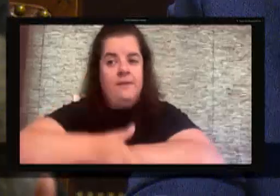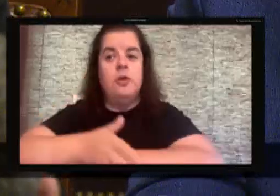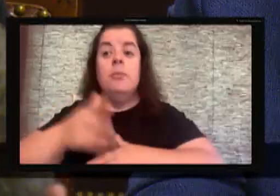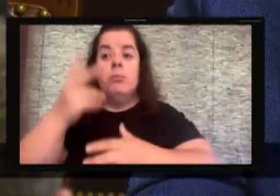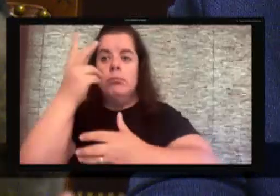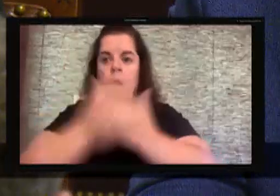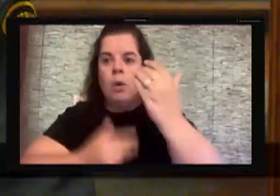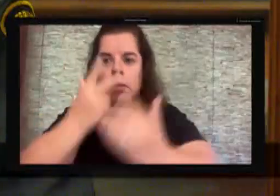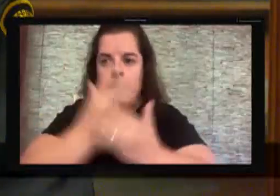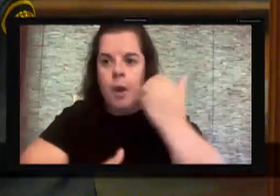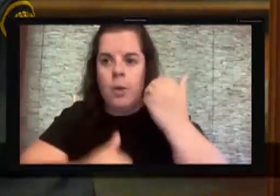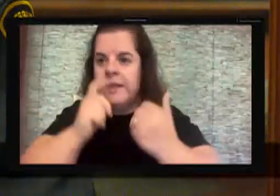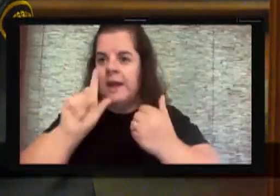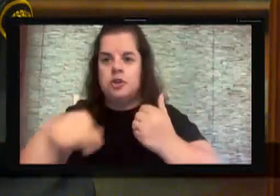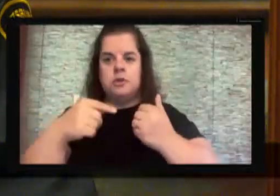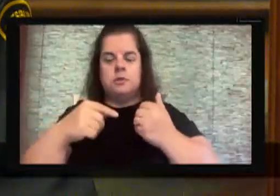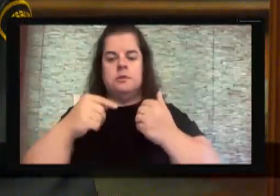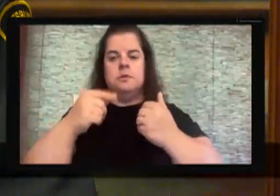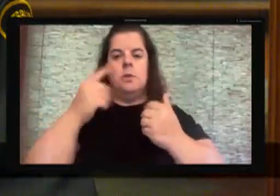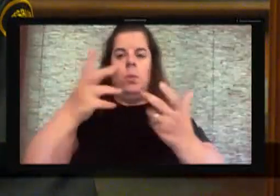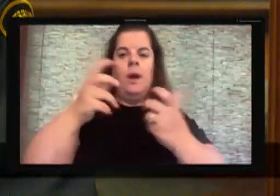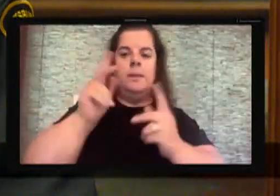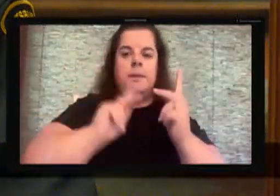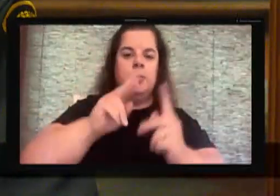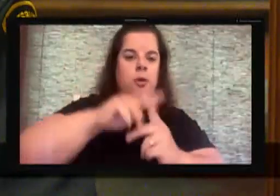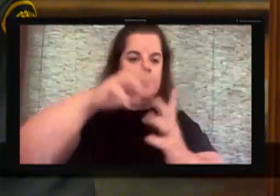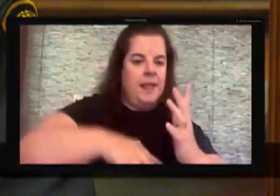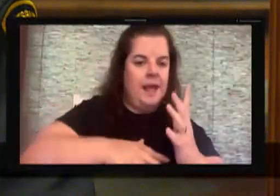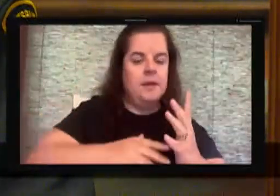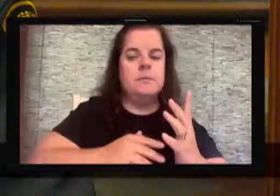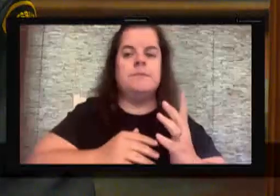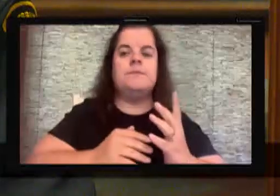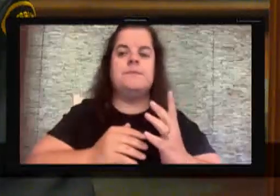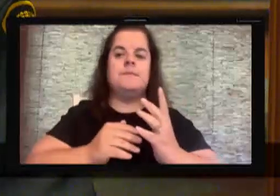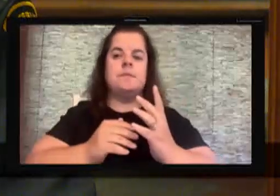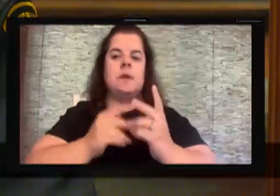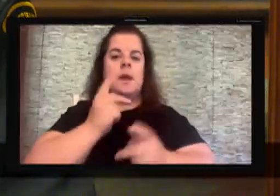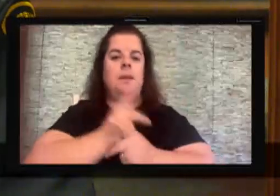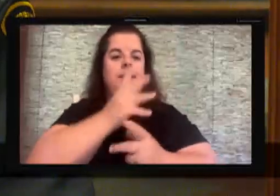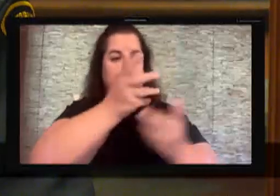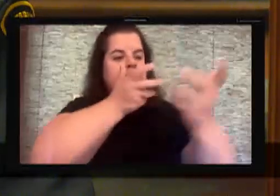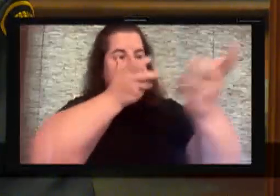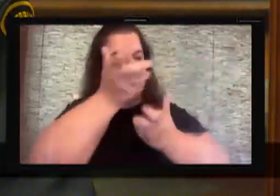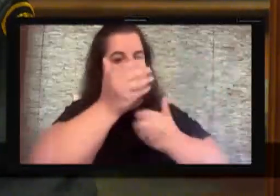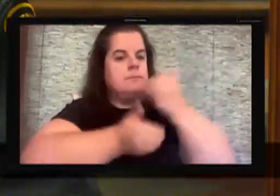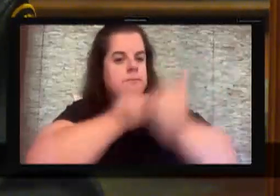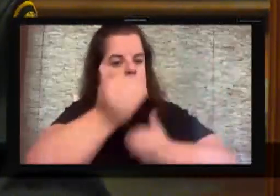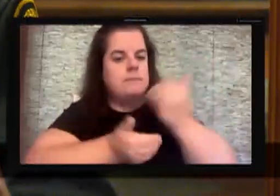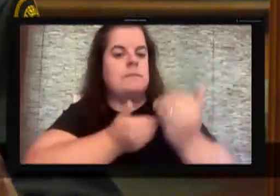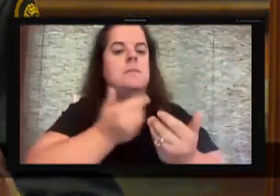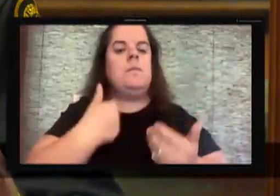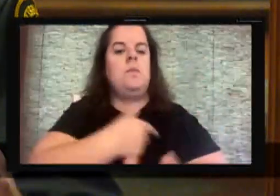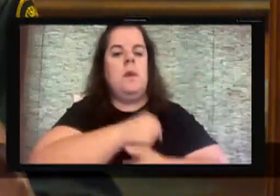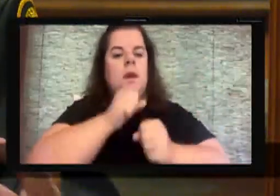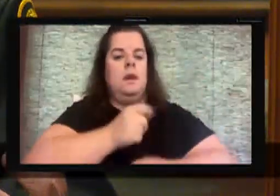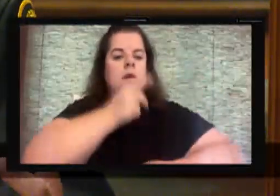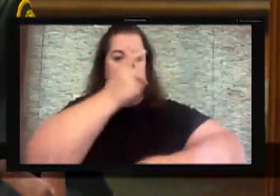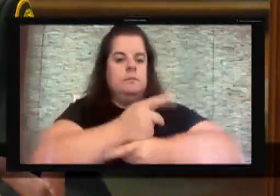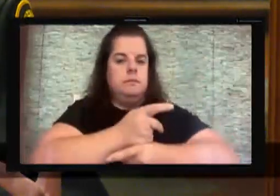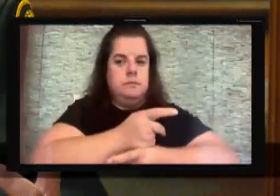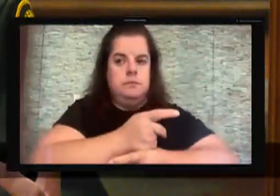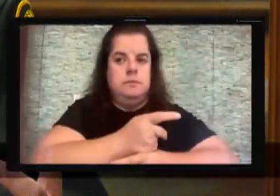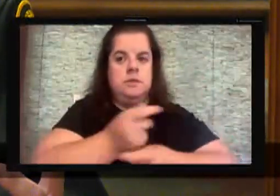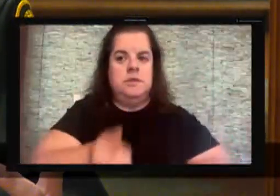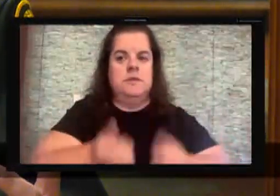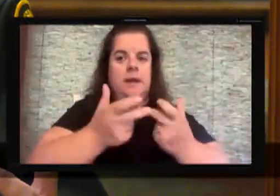got not just get people to apply and yeah. take the test, yeah. but keep them engaged throughout the process so we retain as many high